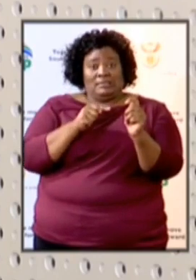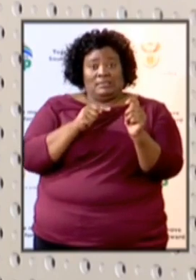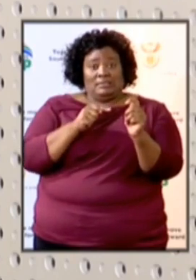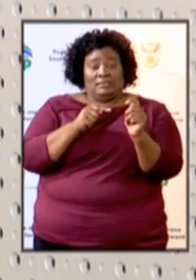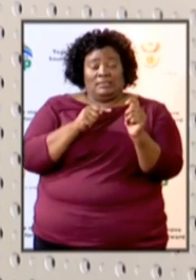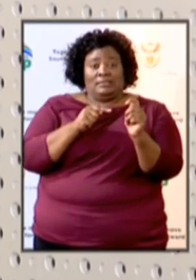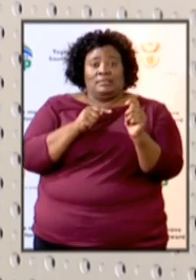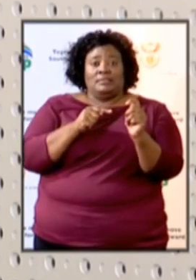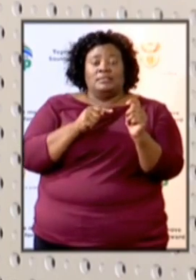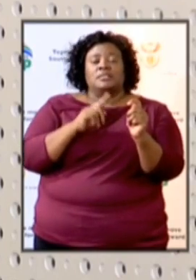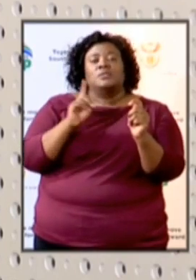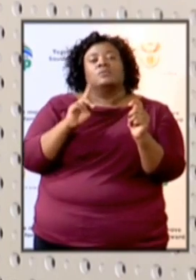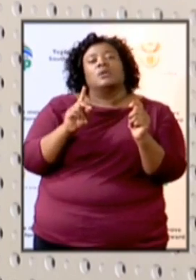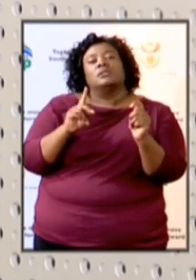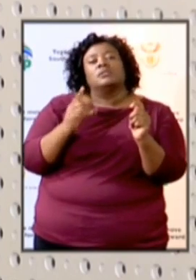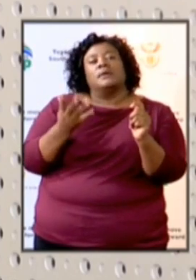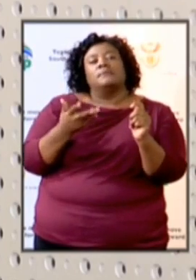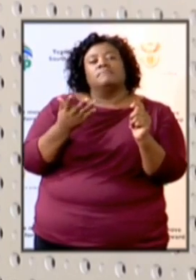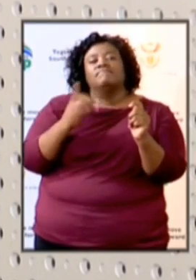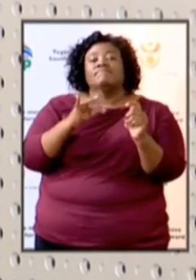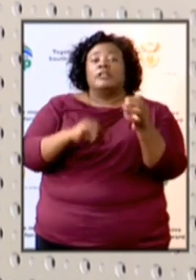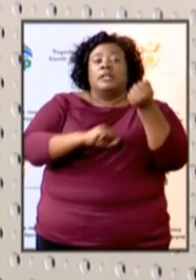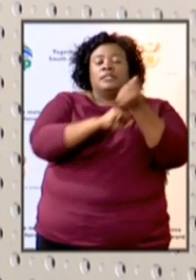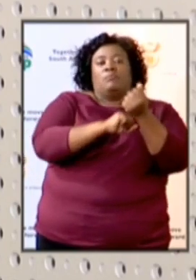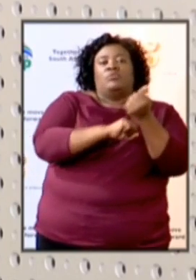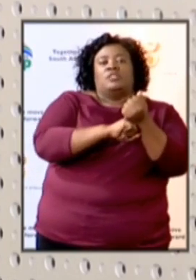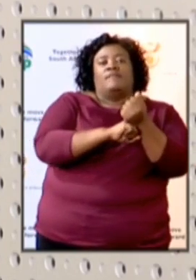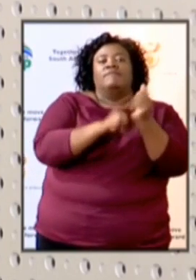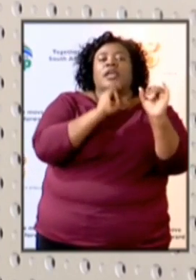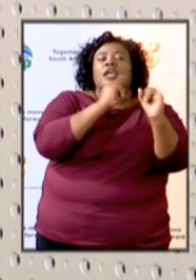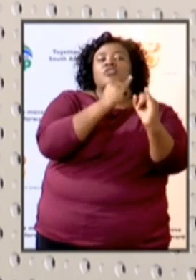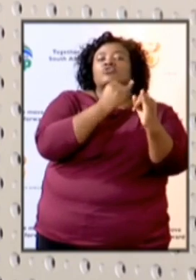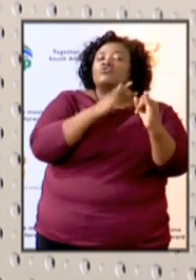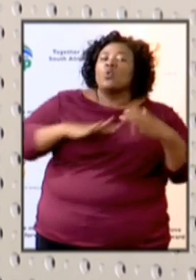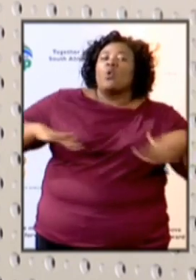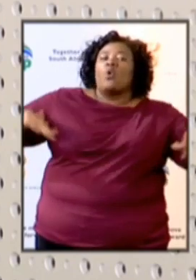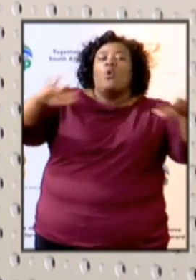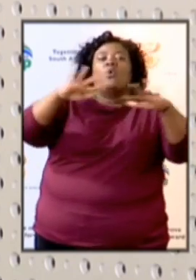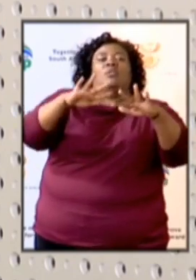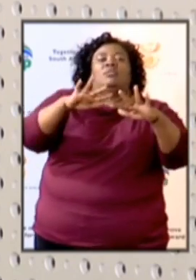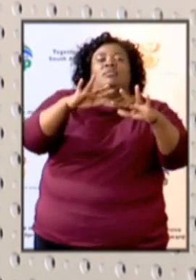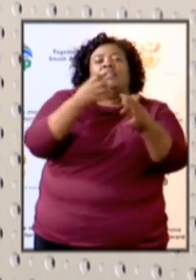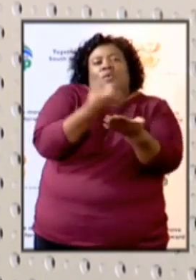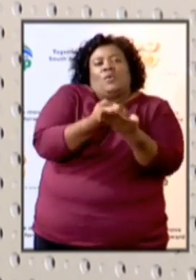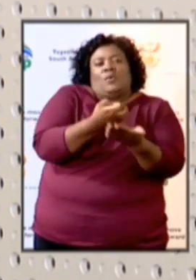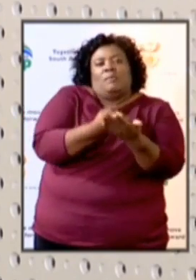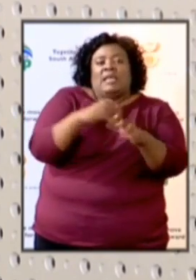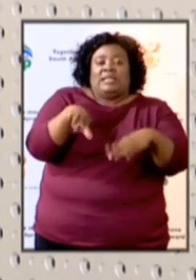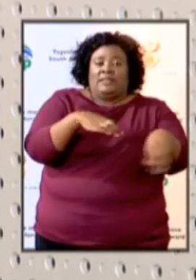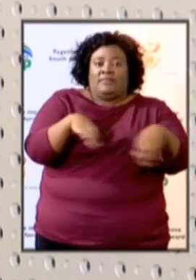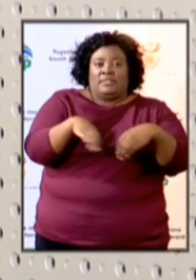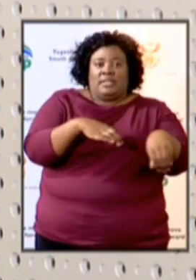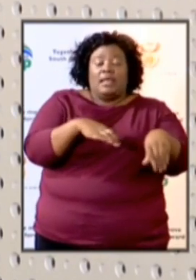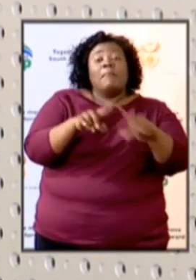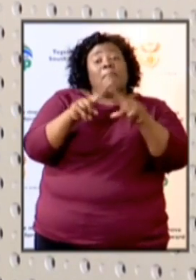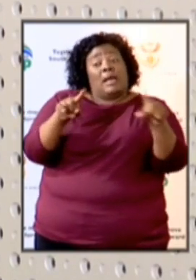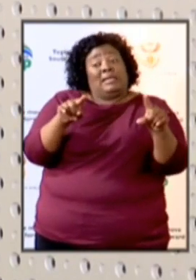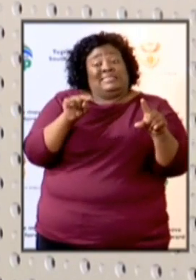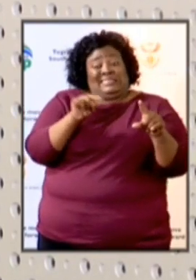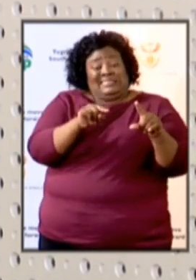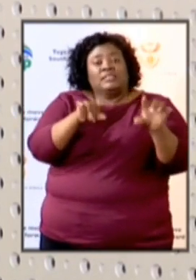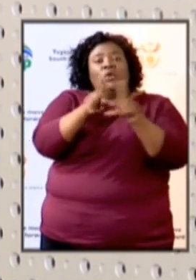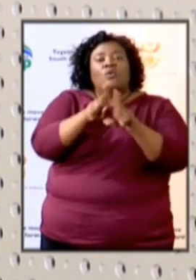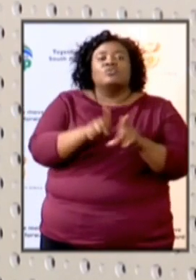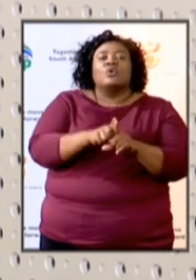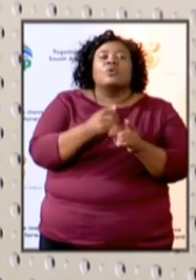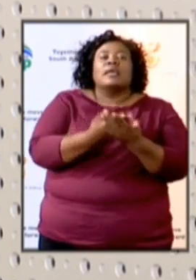is a supportive industry to all the economic activities, but it also can be a